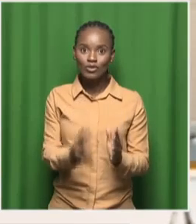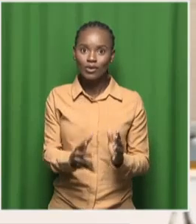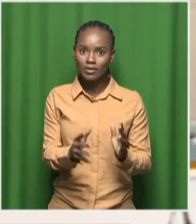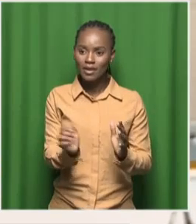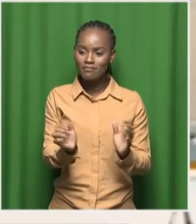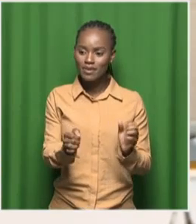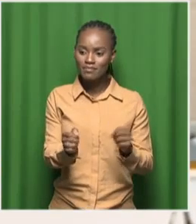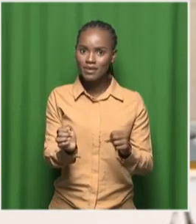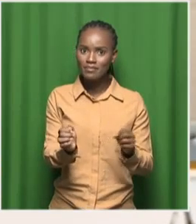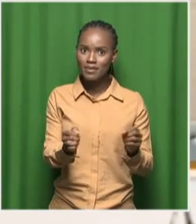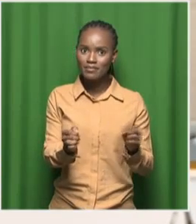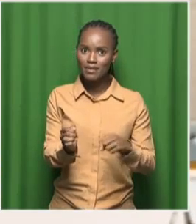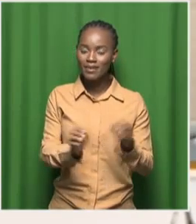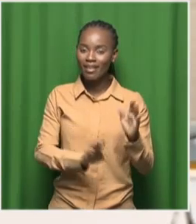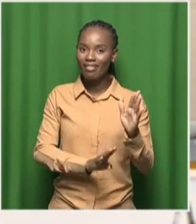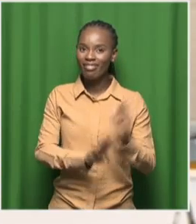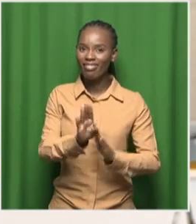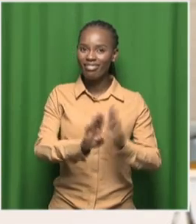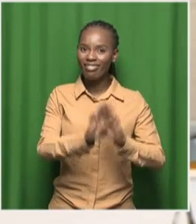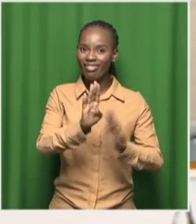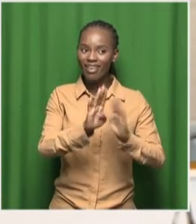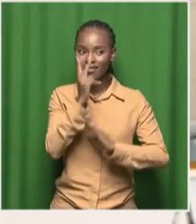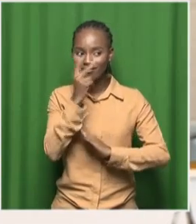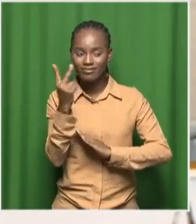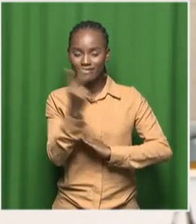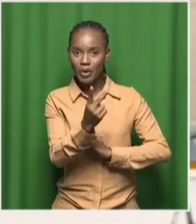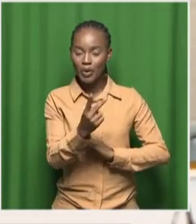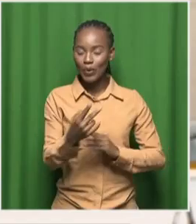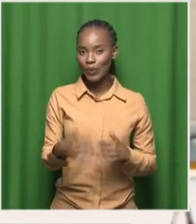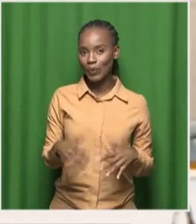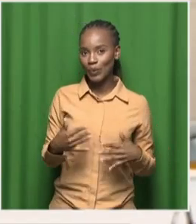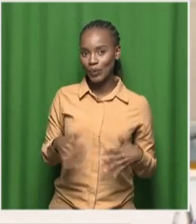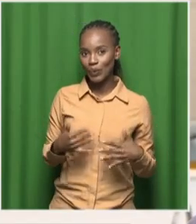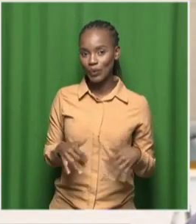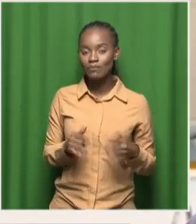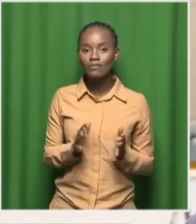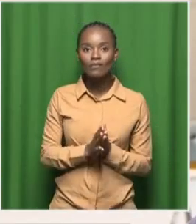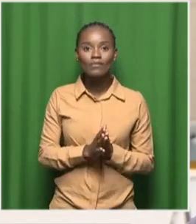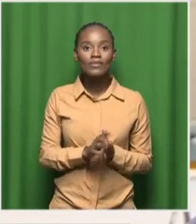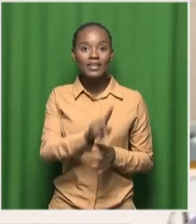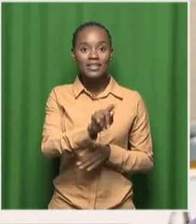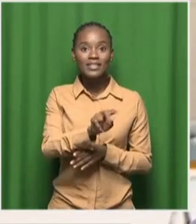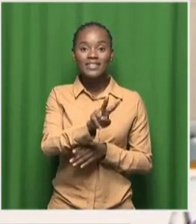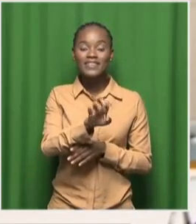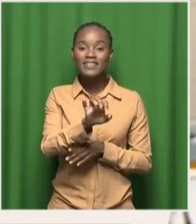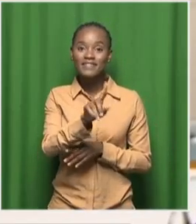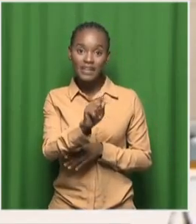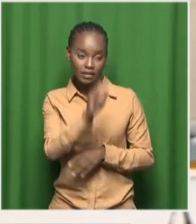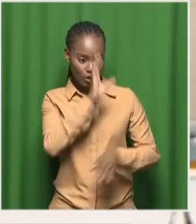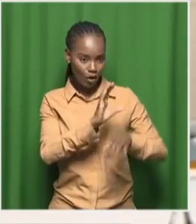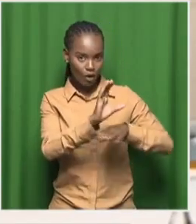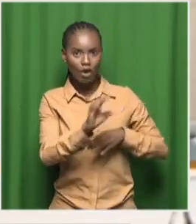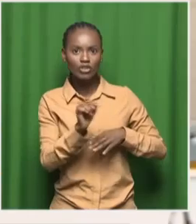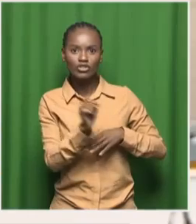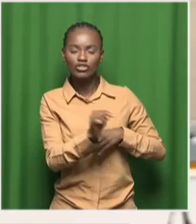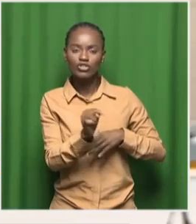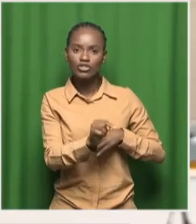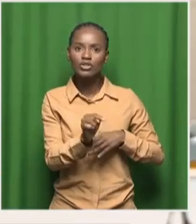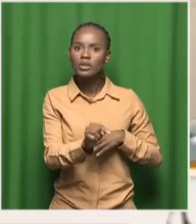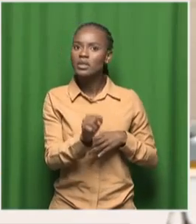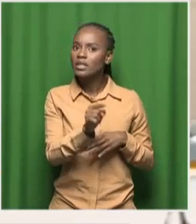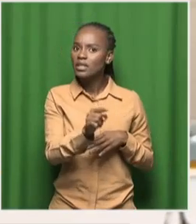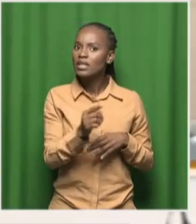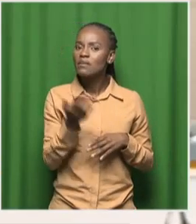improvement, in terms of this practical exposure. So Tvet colleges are not that which, we used to conceive.